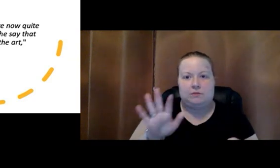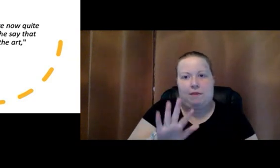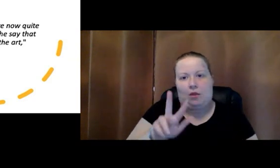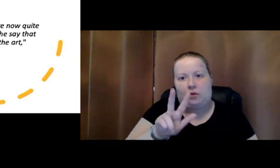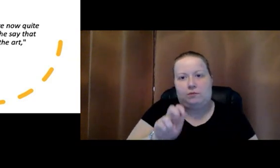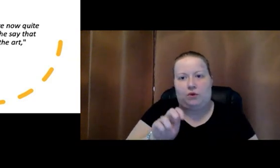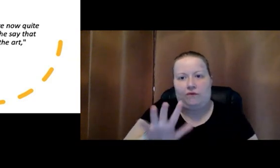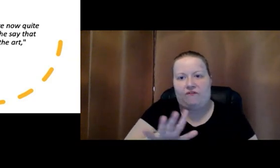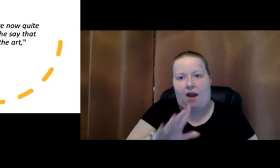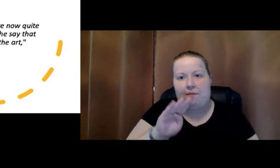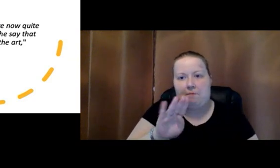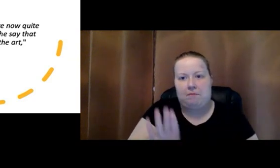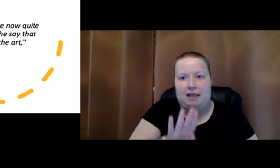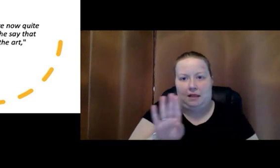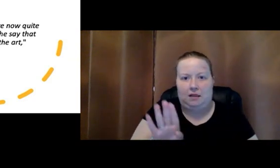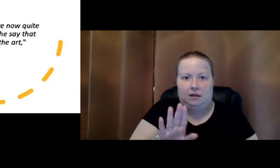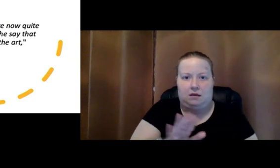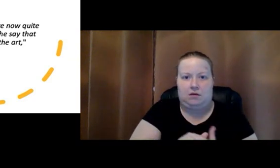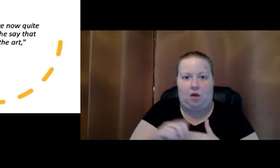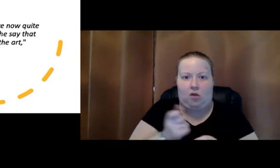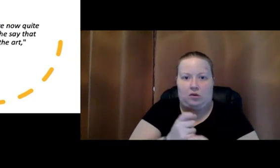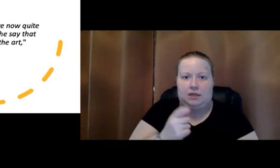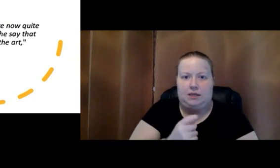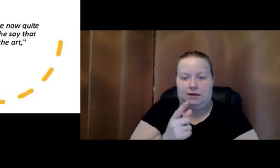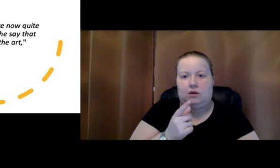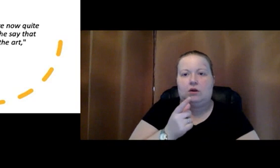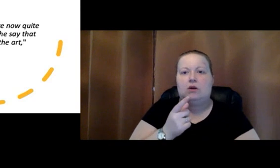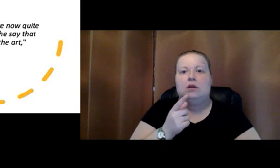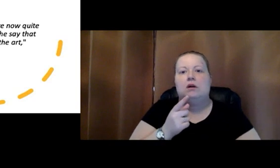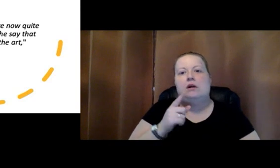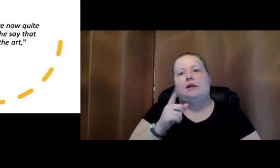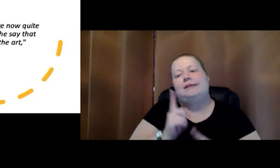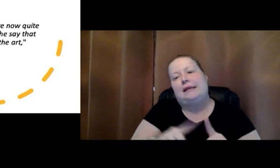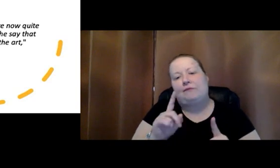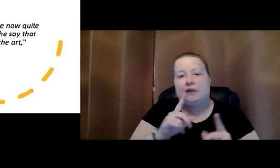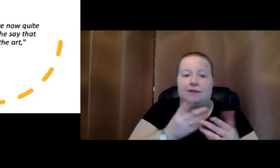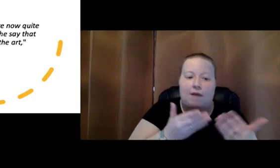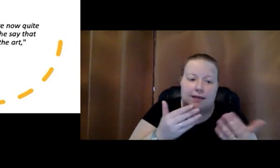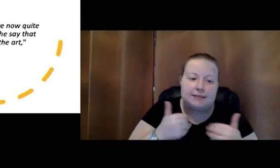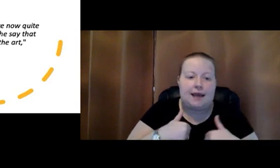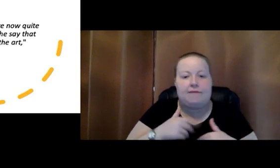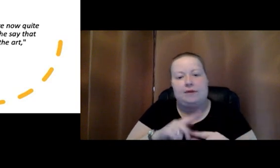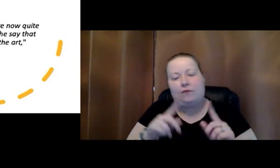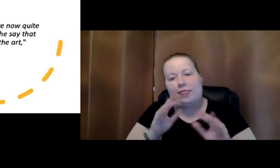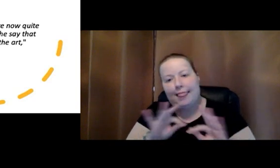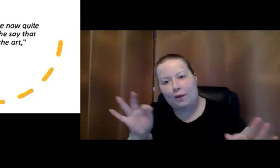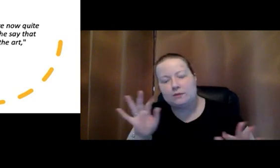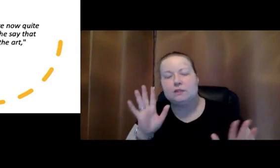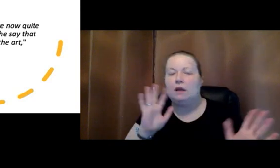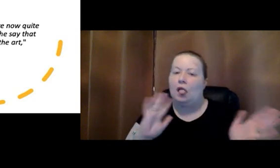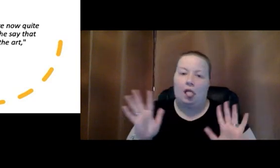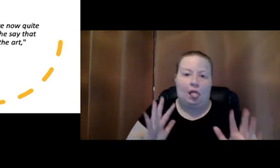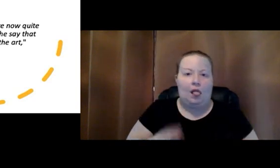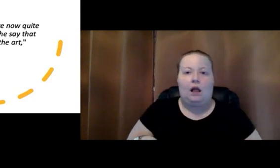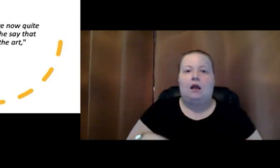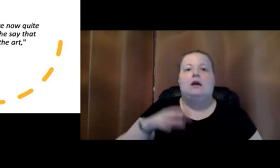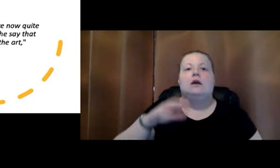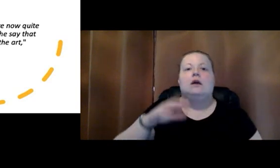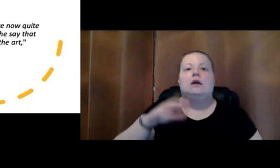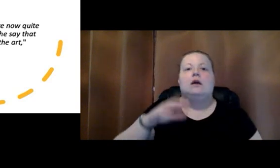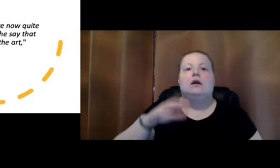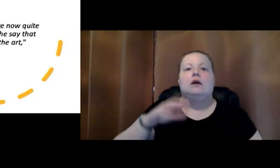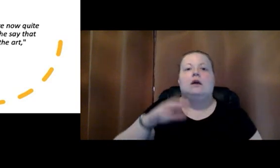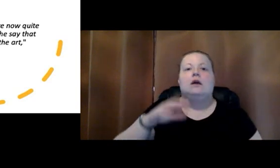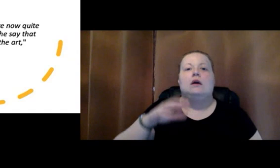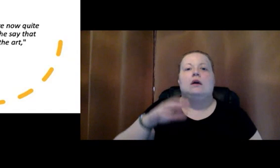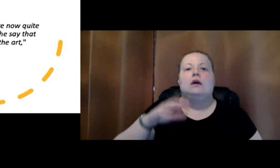into the design of these things because they kept changing, different devices had different languages. And we essentially saw the same kind of idea.